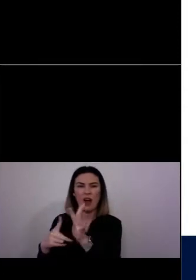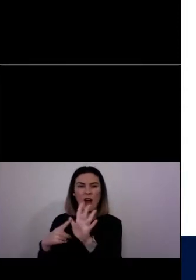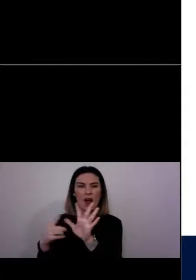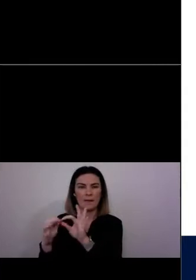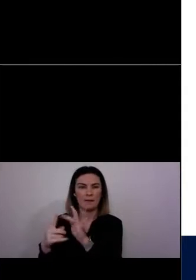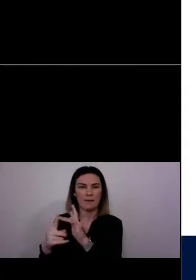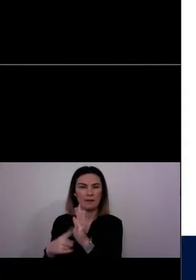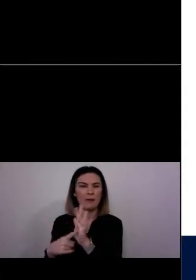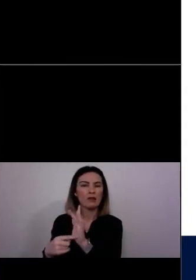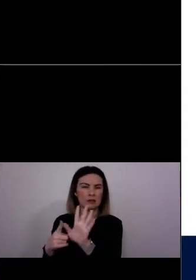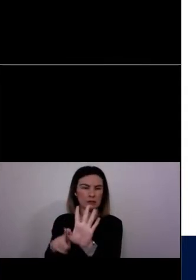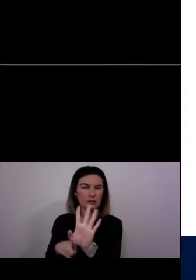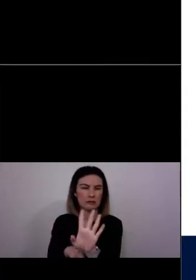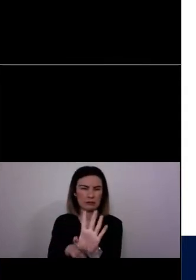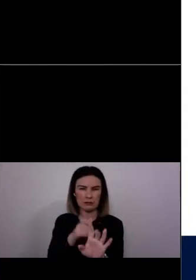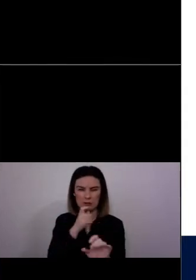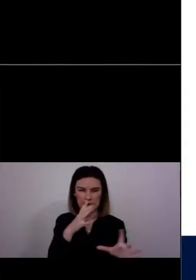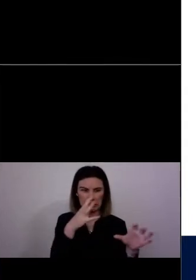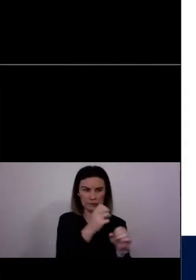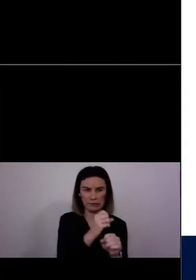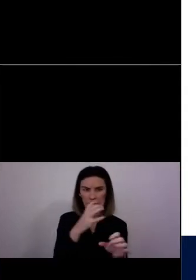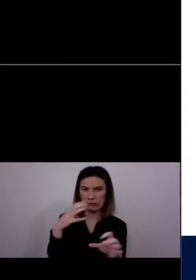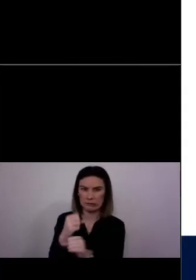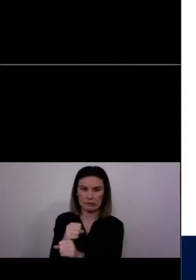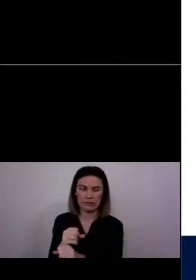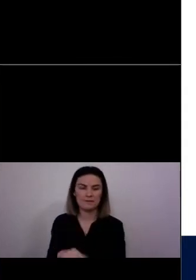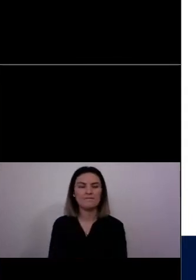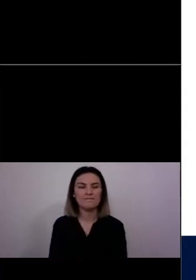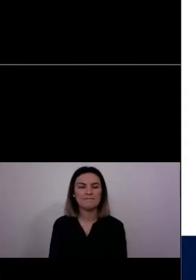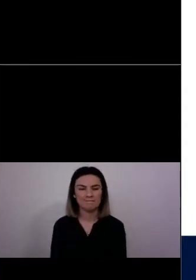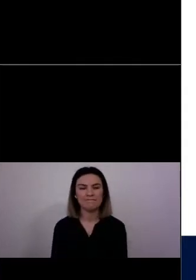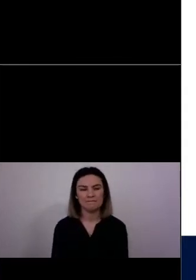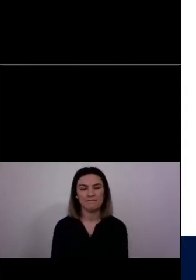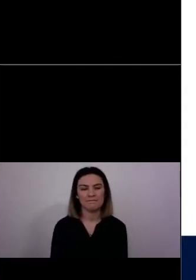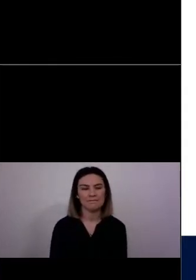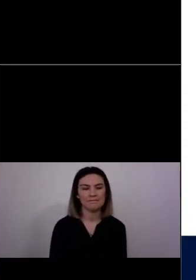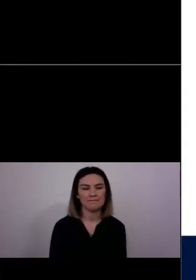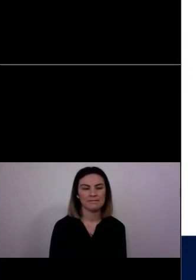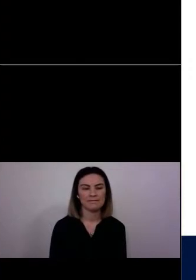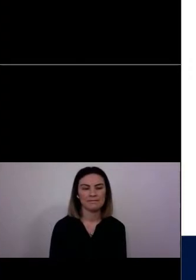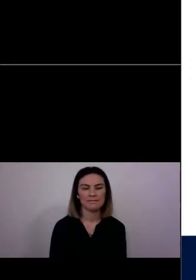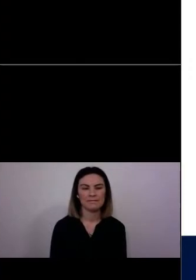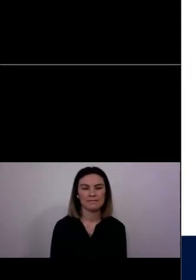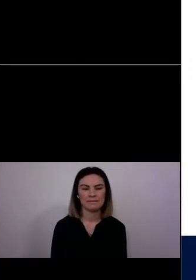a little once over of those. Next slide, please.